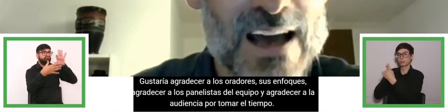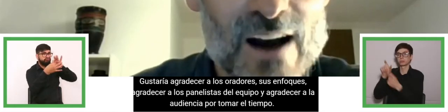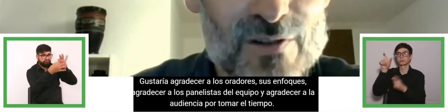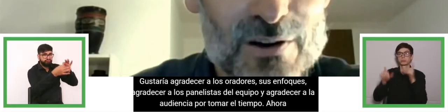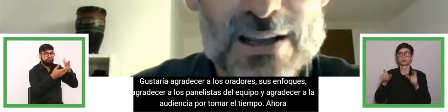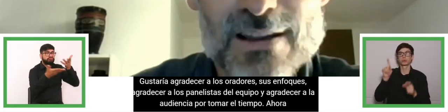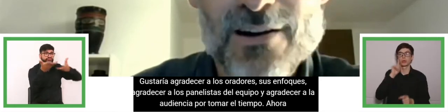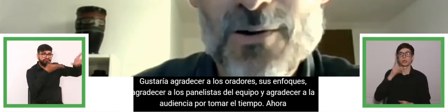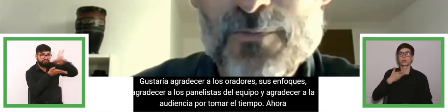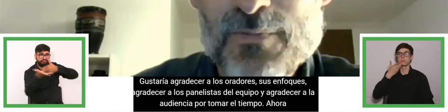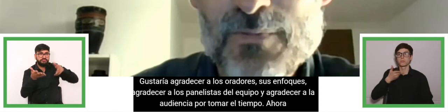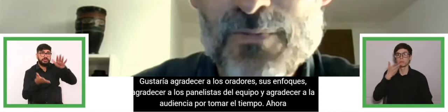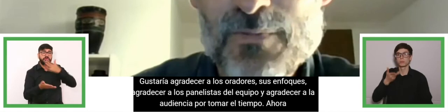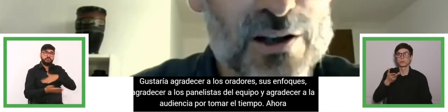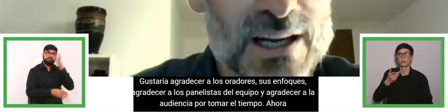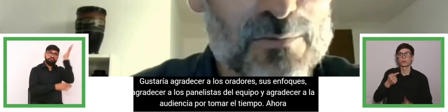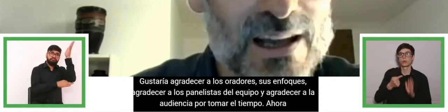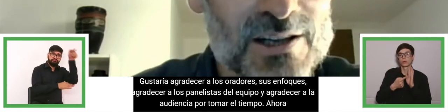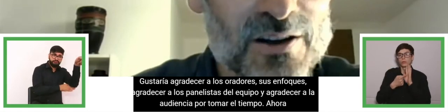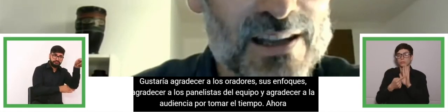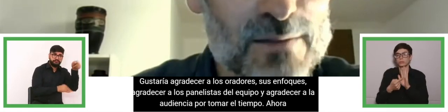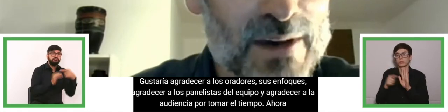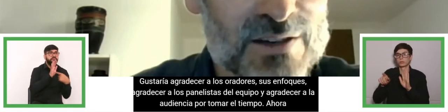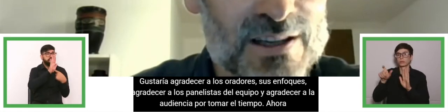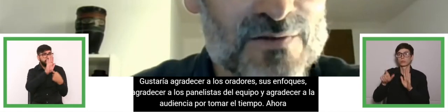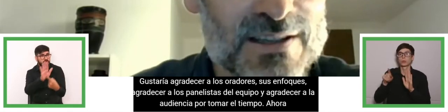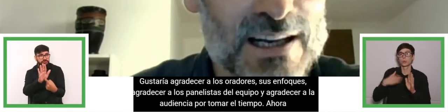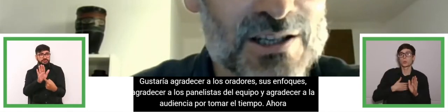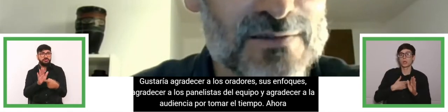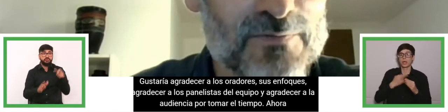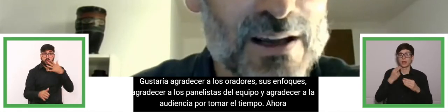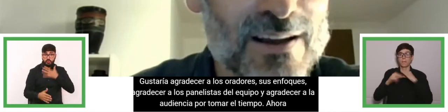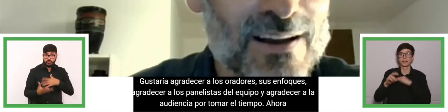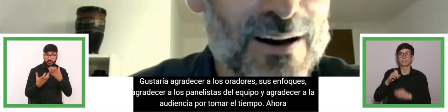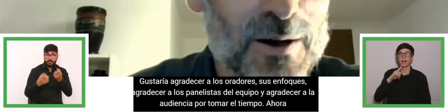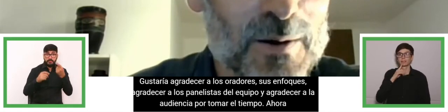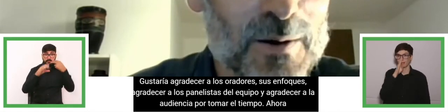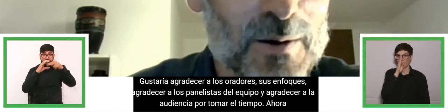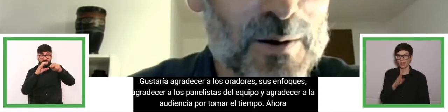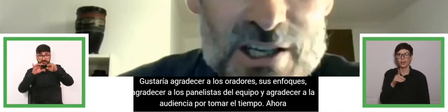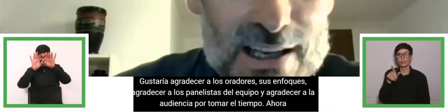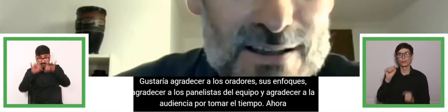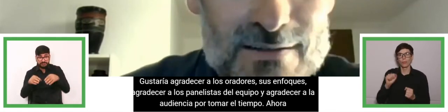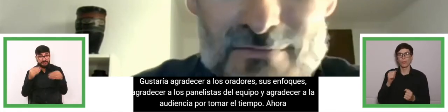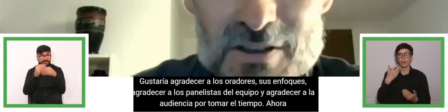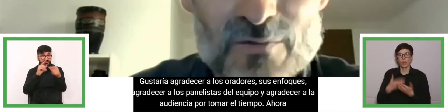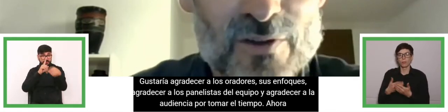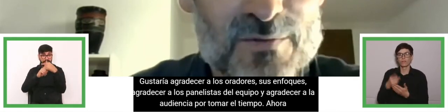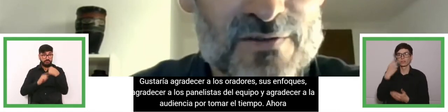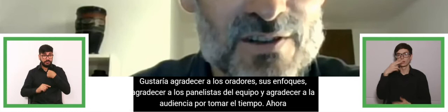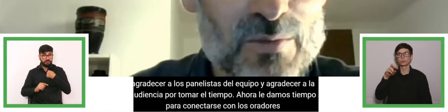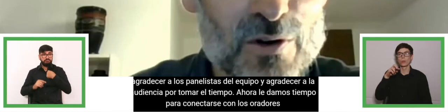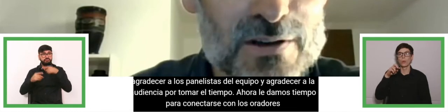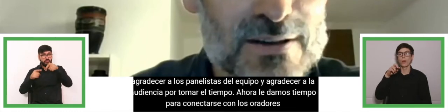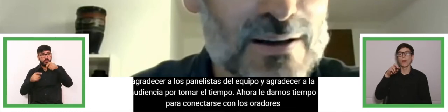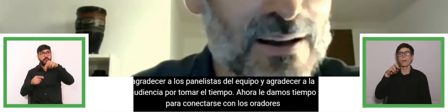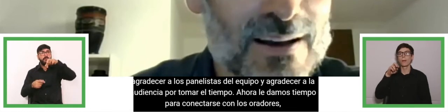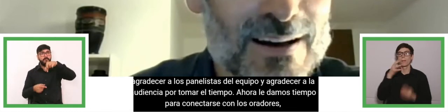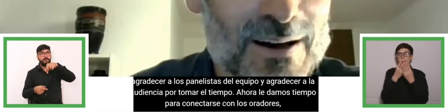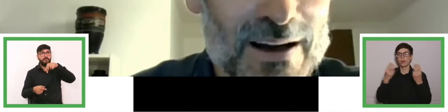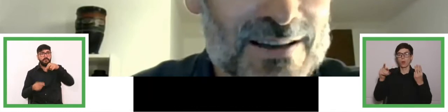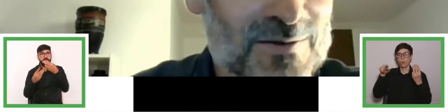function, have a look at their project page on the impact transfer section, suggest some forms of